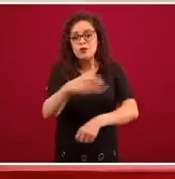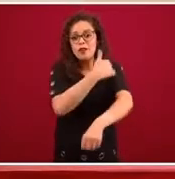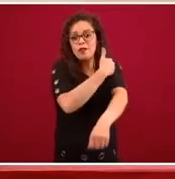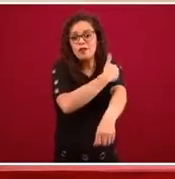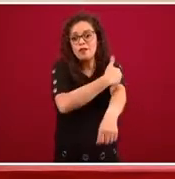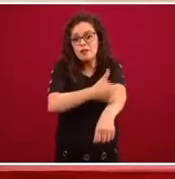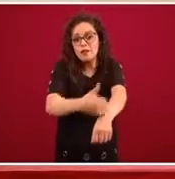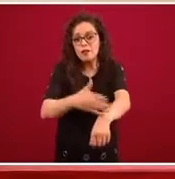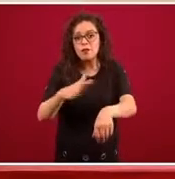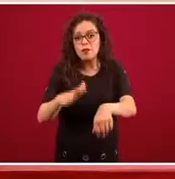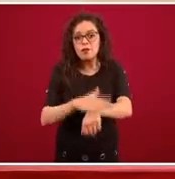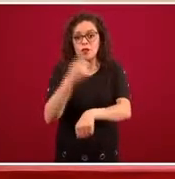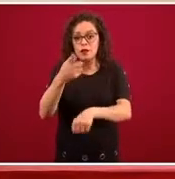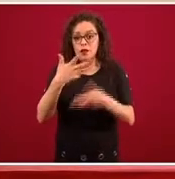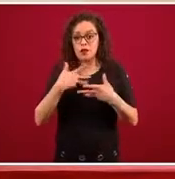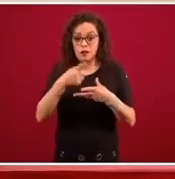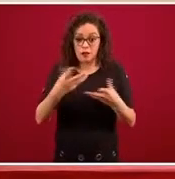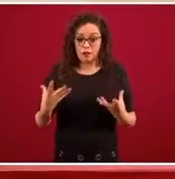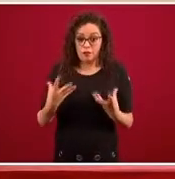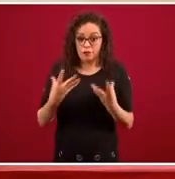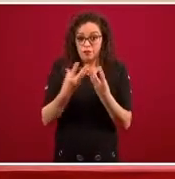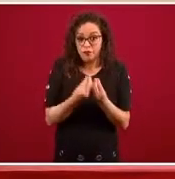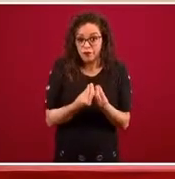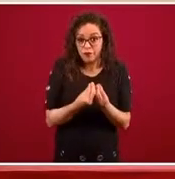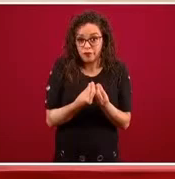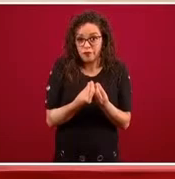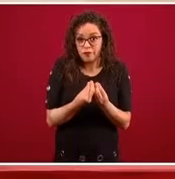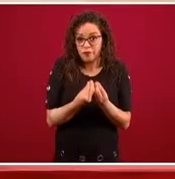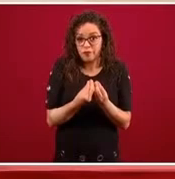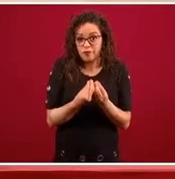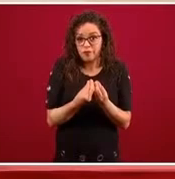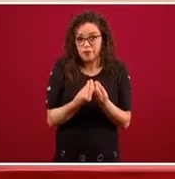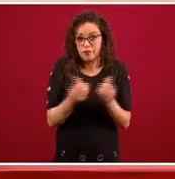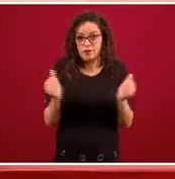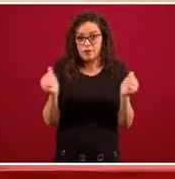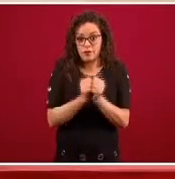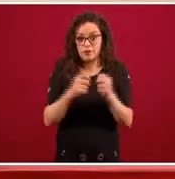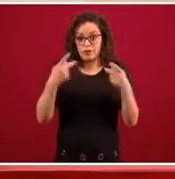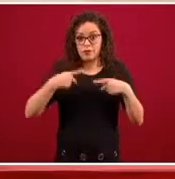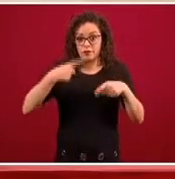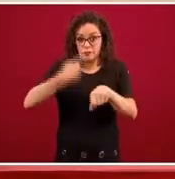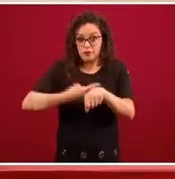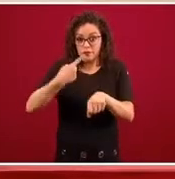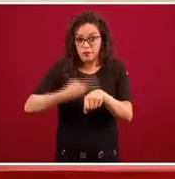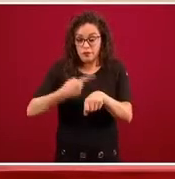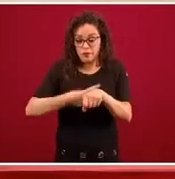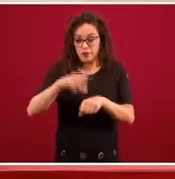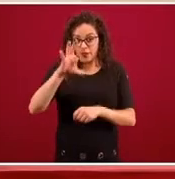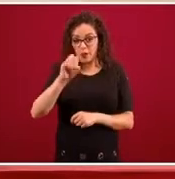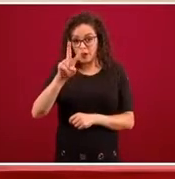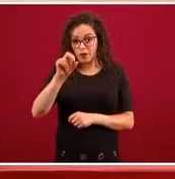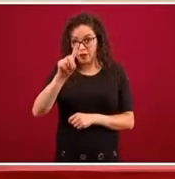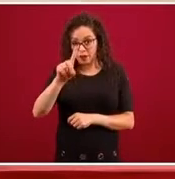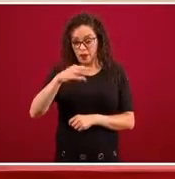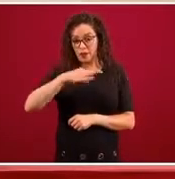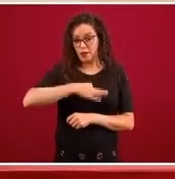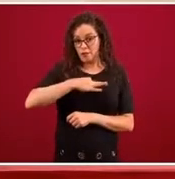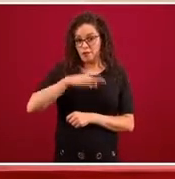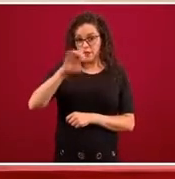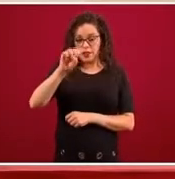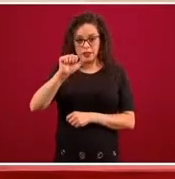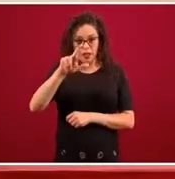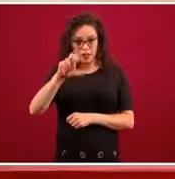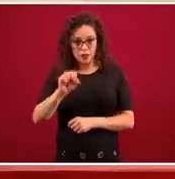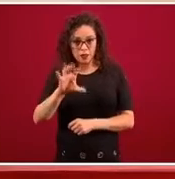know that the close exposition to a person who has been infected with COVID, with